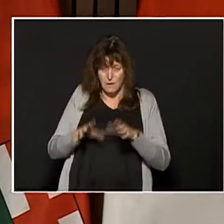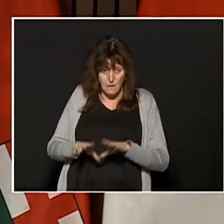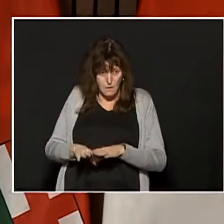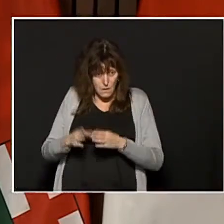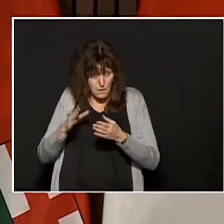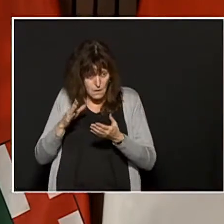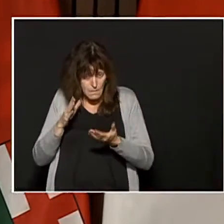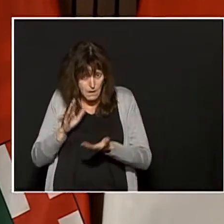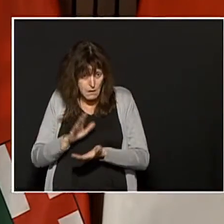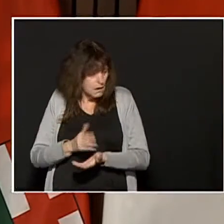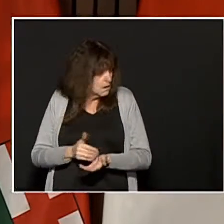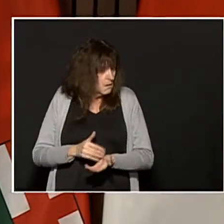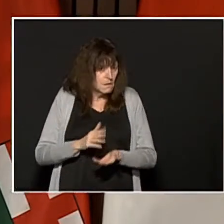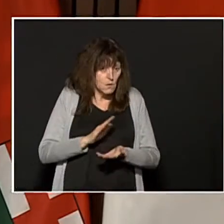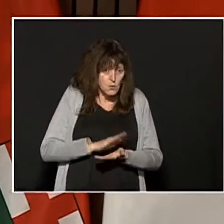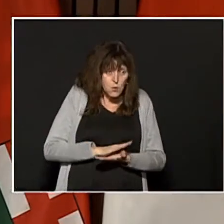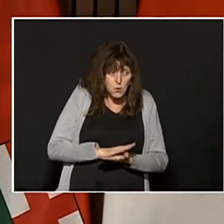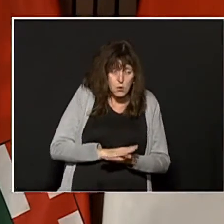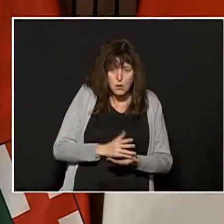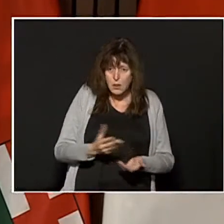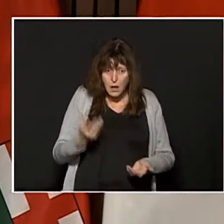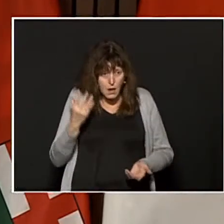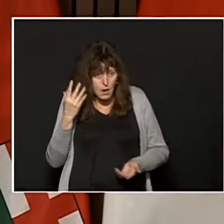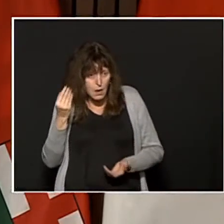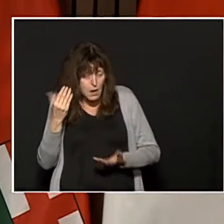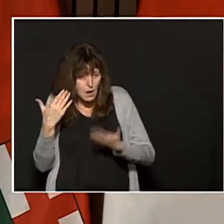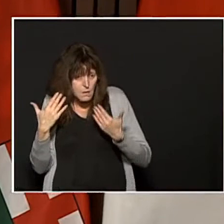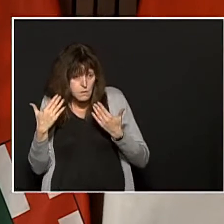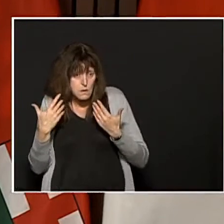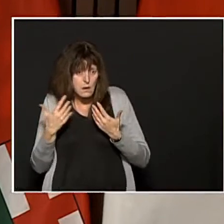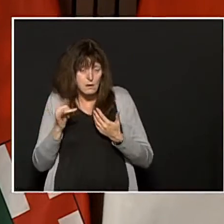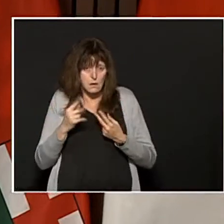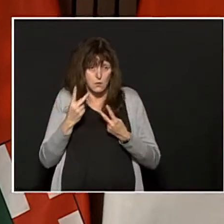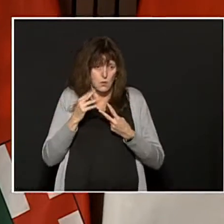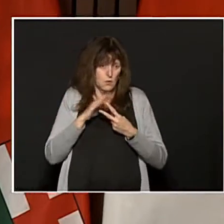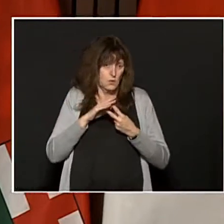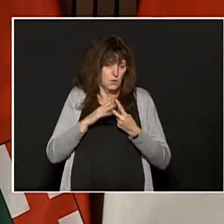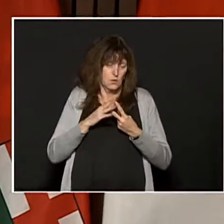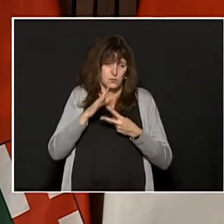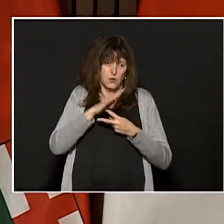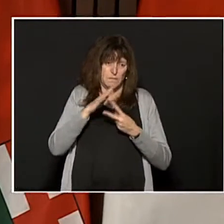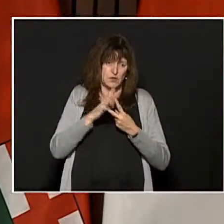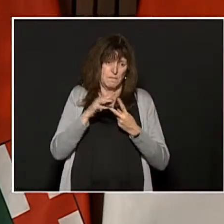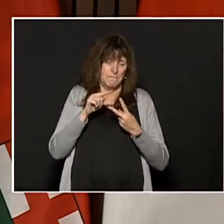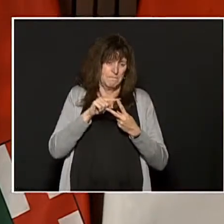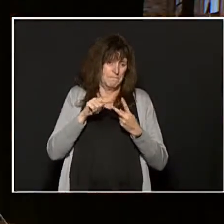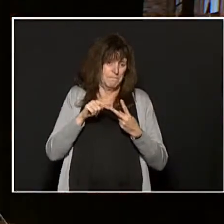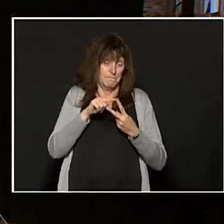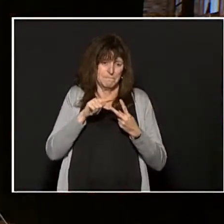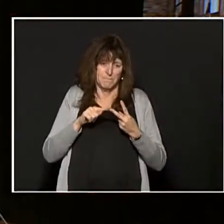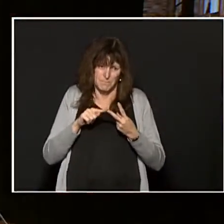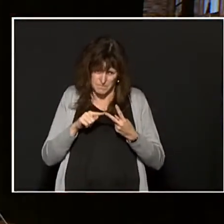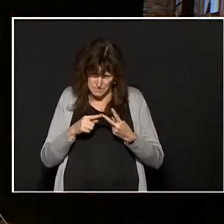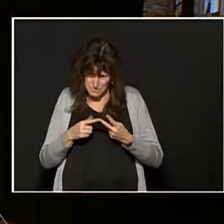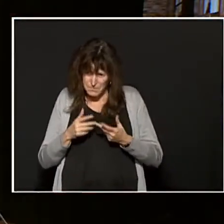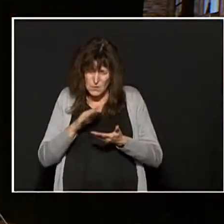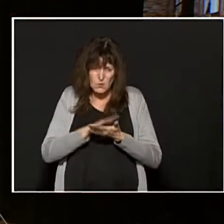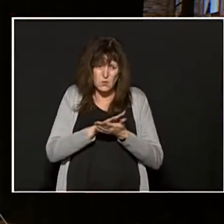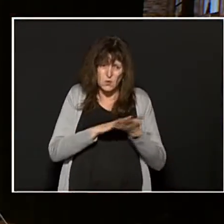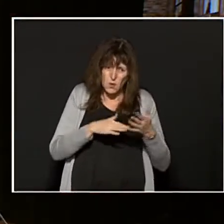outdoor activities would be top of the list, given the importance of schools and the safety of outdoor activities. Next